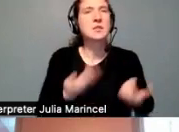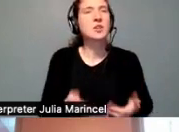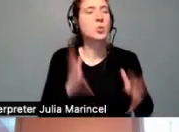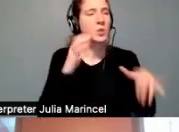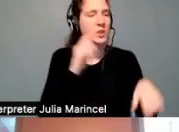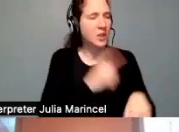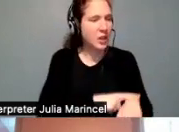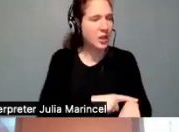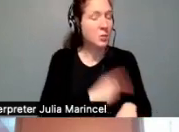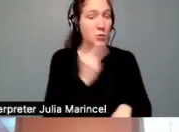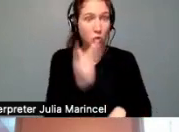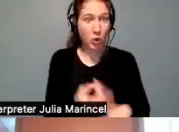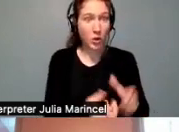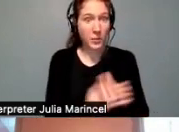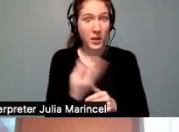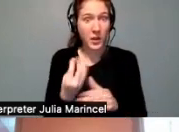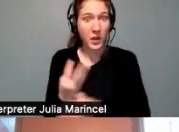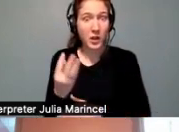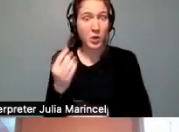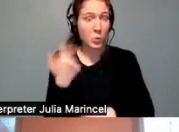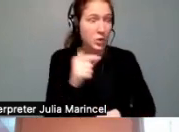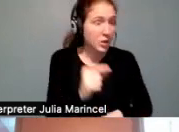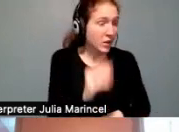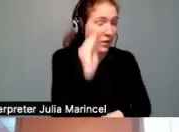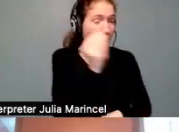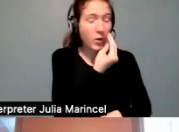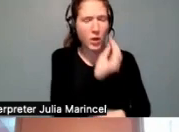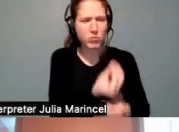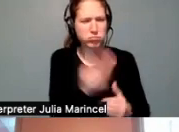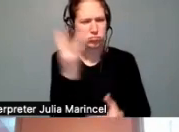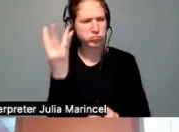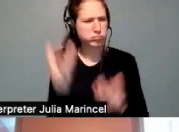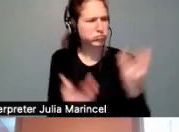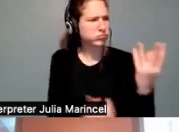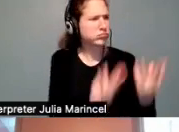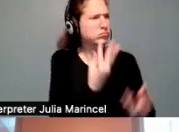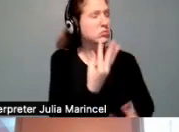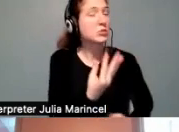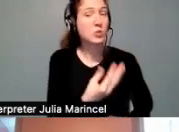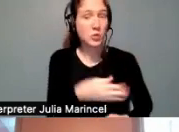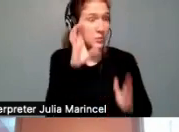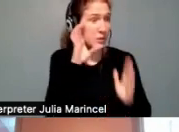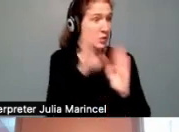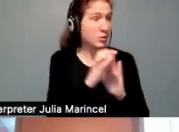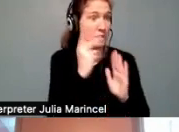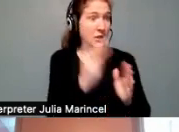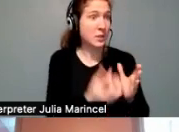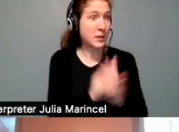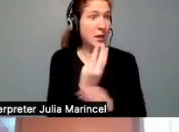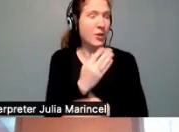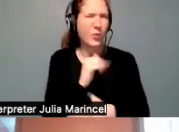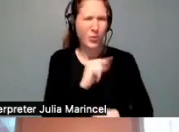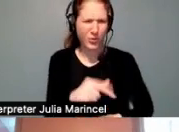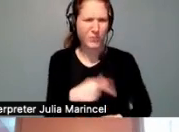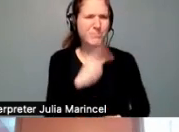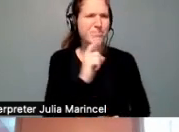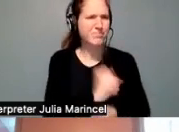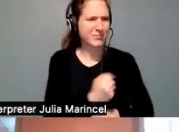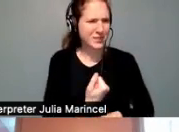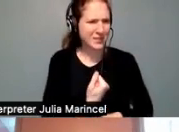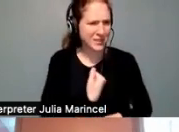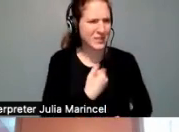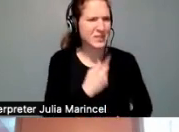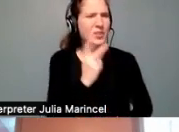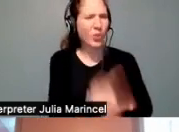plants, green and in bloom. And so all those plants and those illustrations are plants I saw. It's all based off that